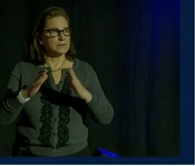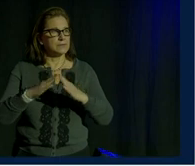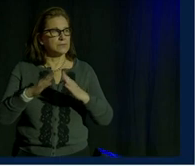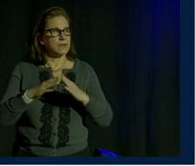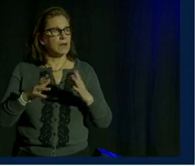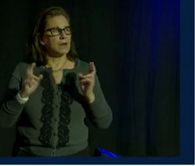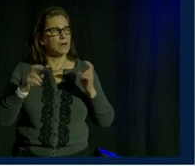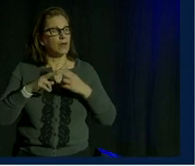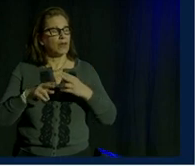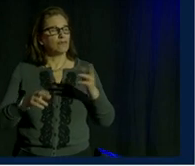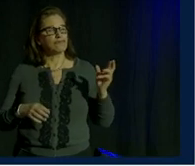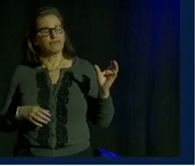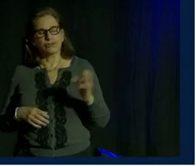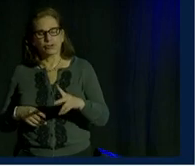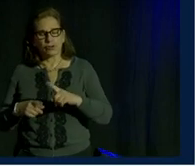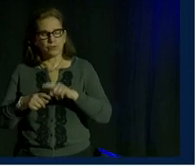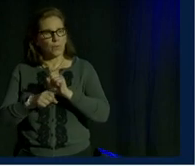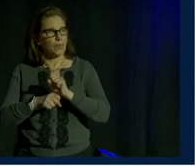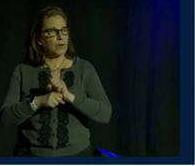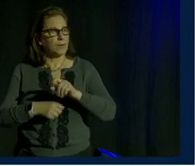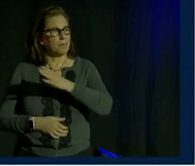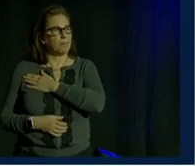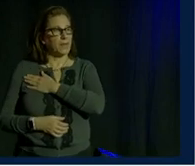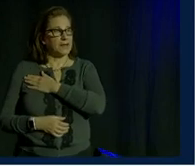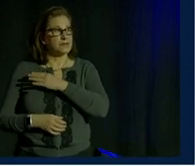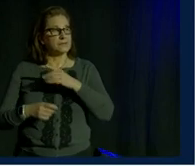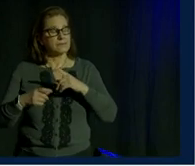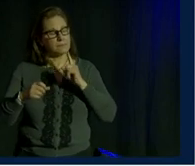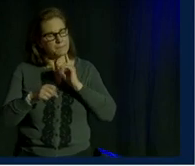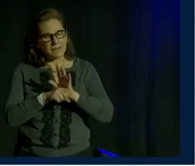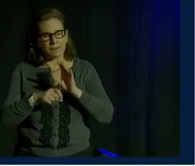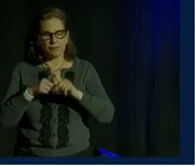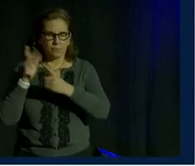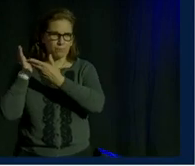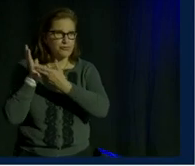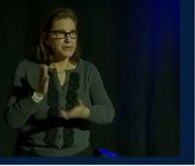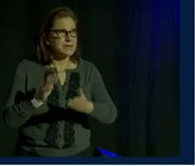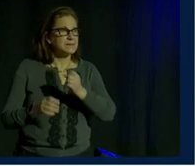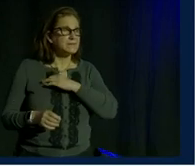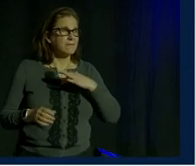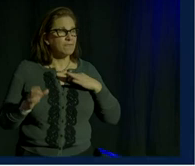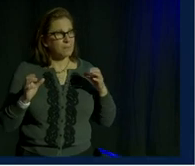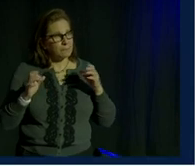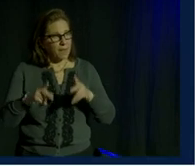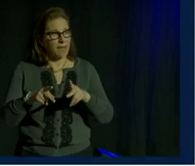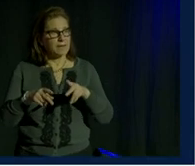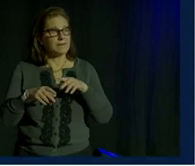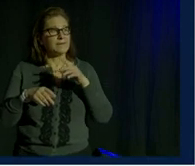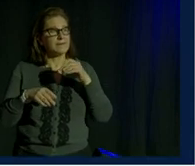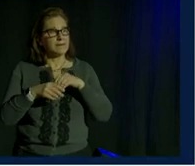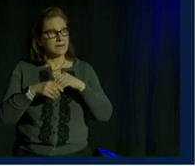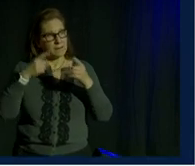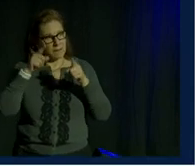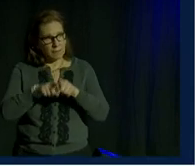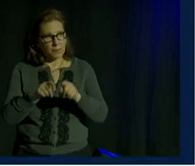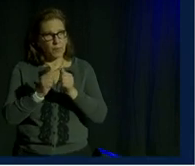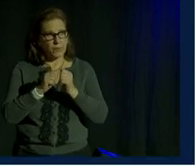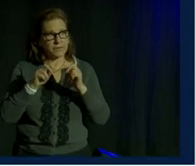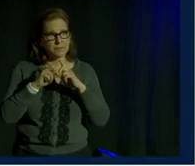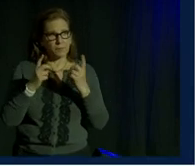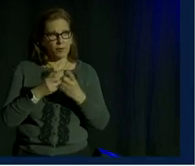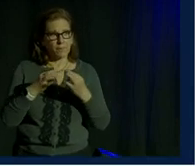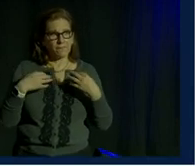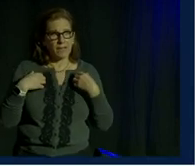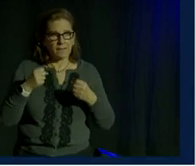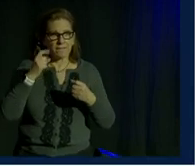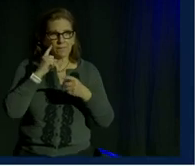to bring staff back to the office, to do so safely and in alignment with Department of Public Health guidance, and to work to create